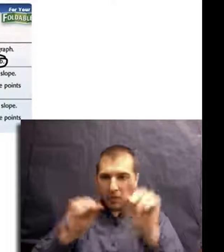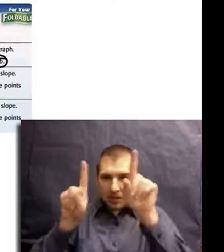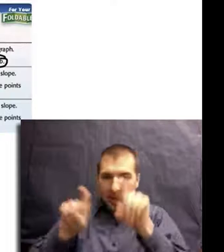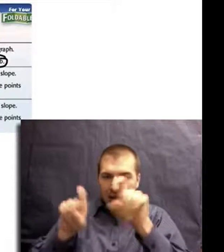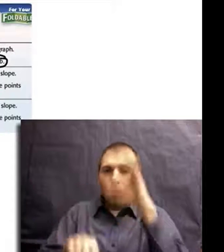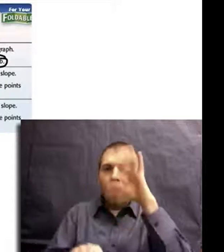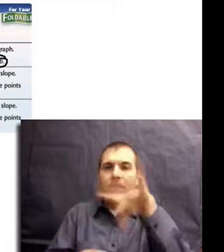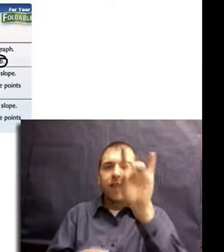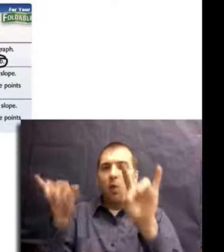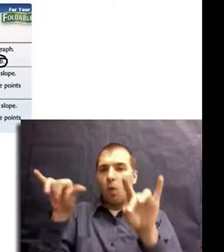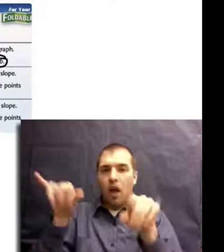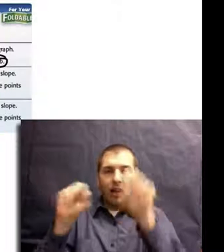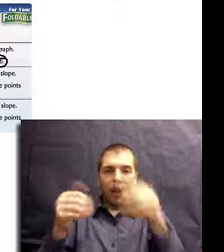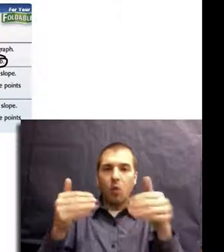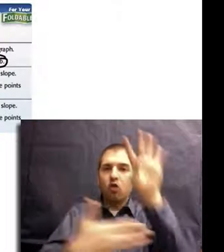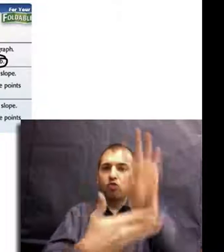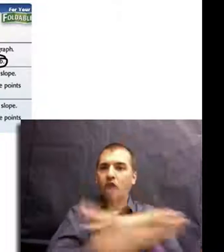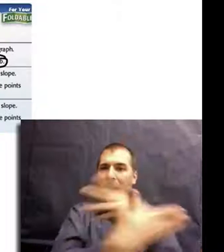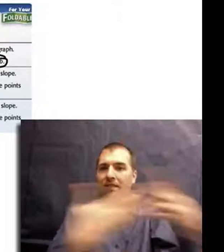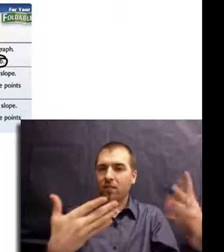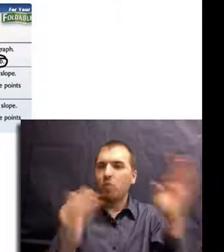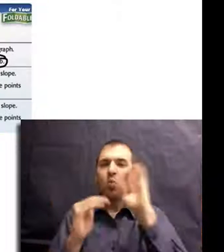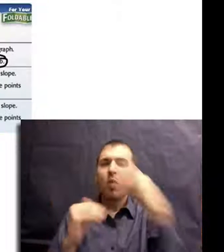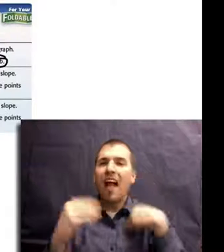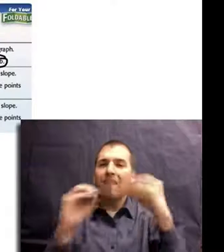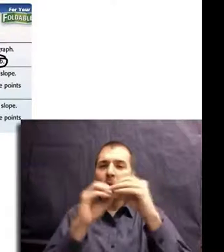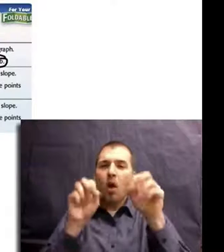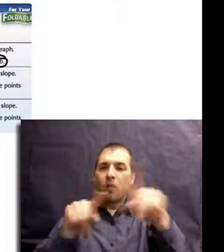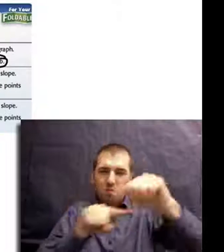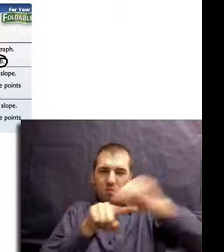So the test will use different points of x and